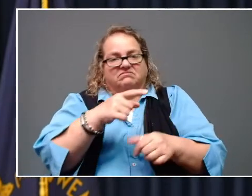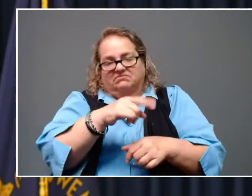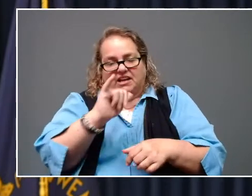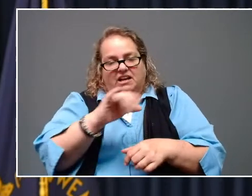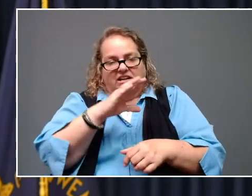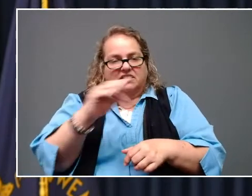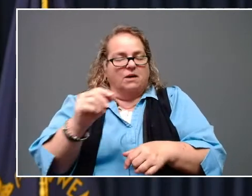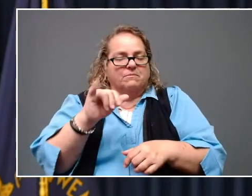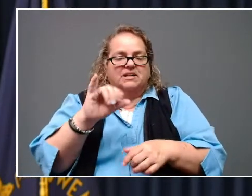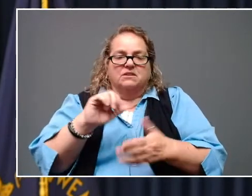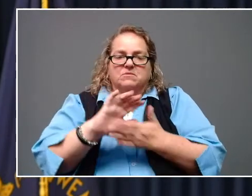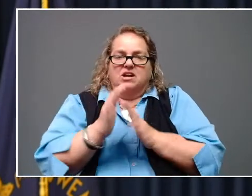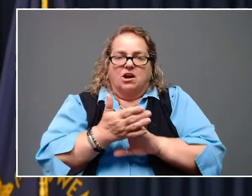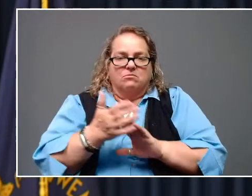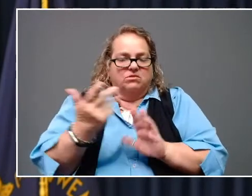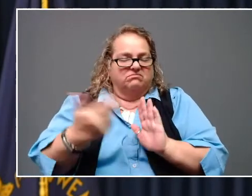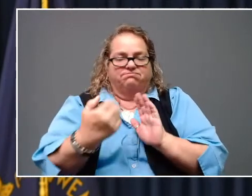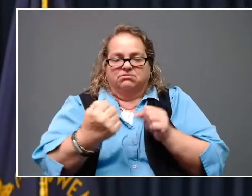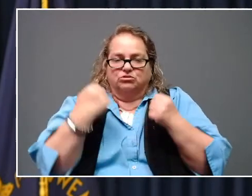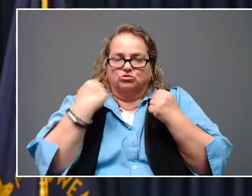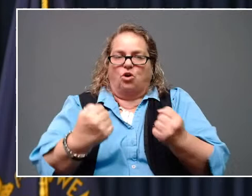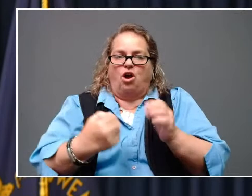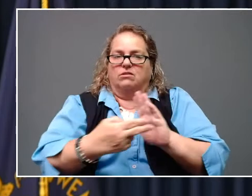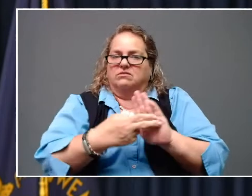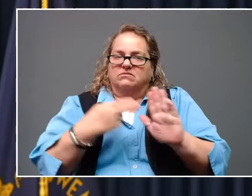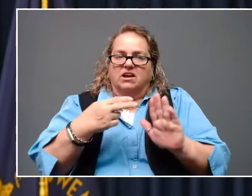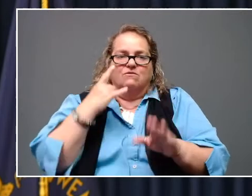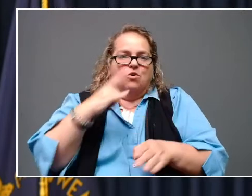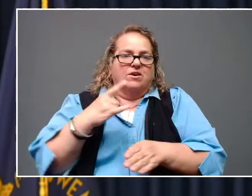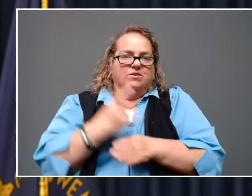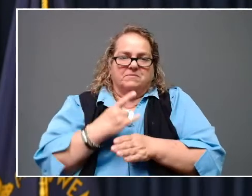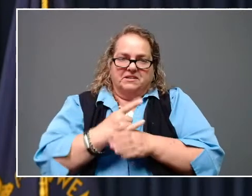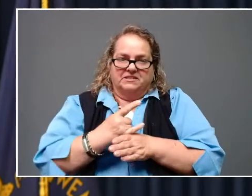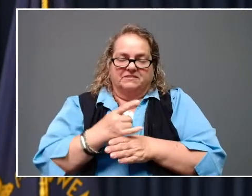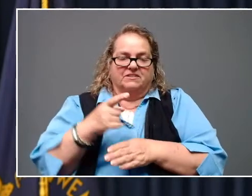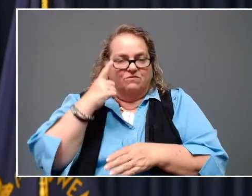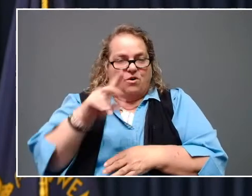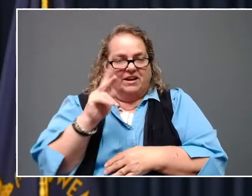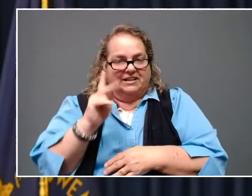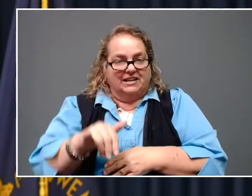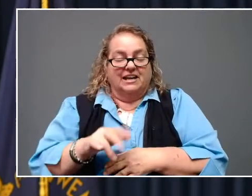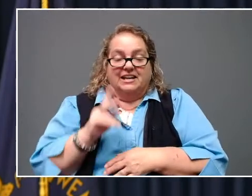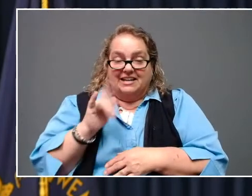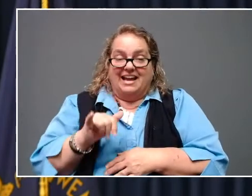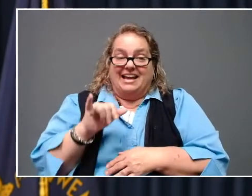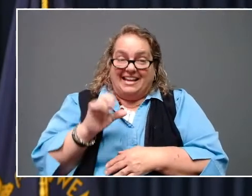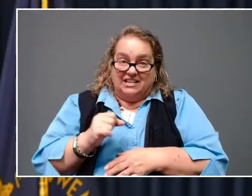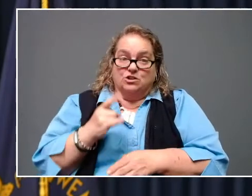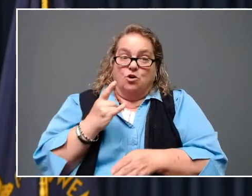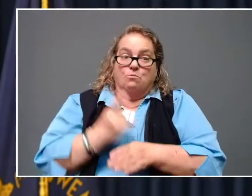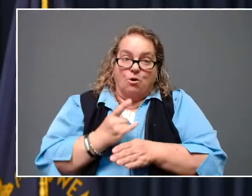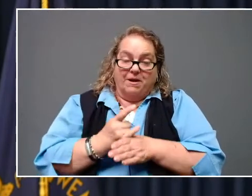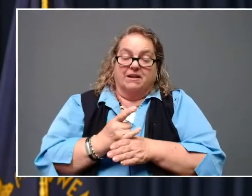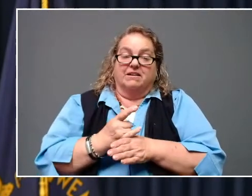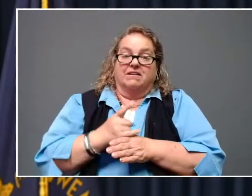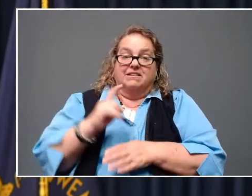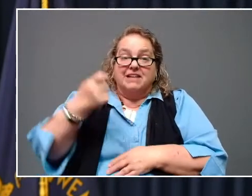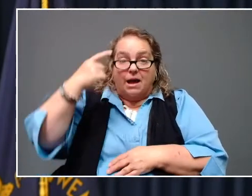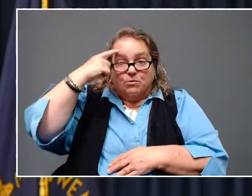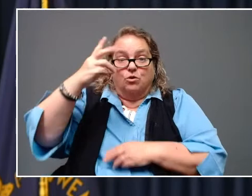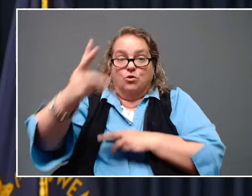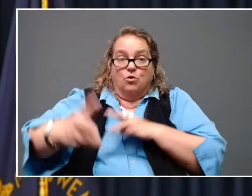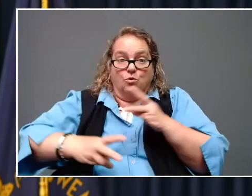attract countless tourists to Kentucky. Kentucky is the bourbon capital of the world, and it's this type of dedication